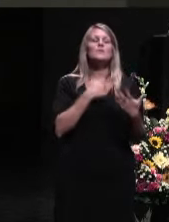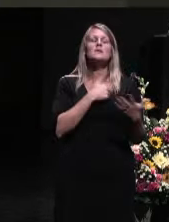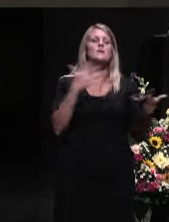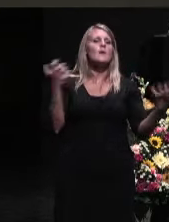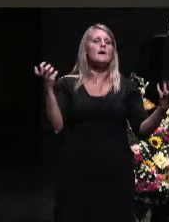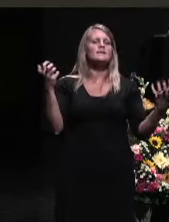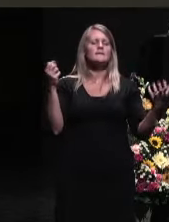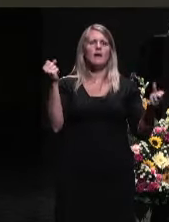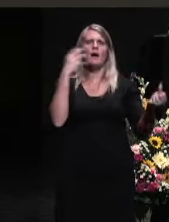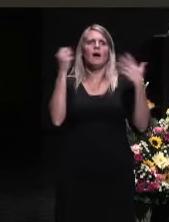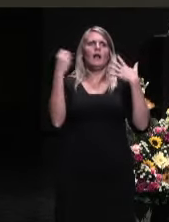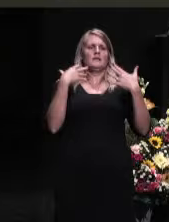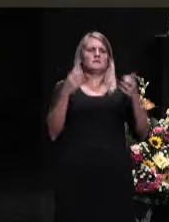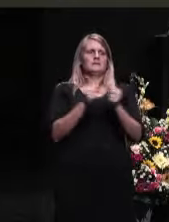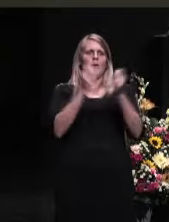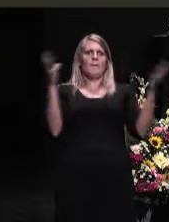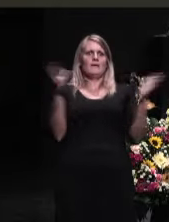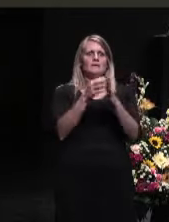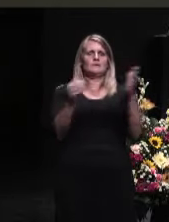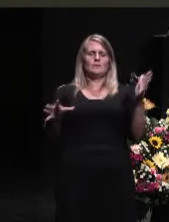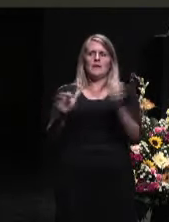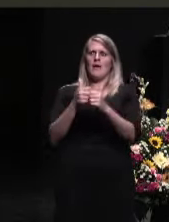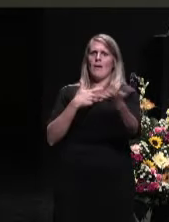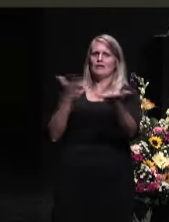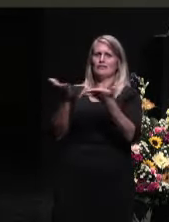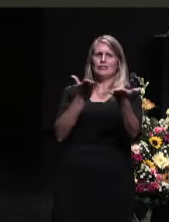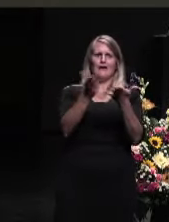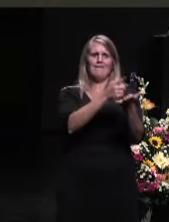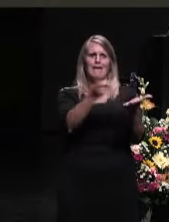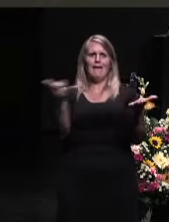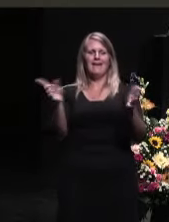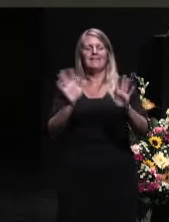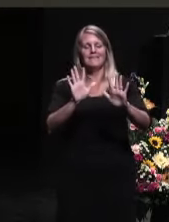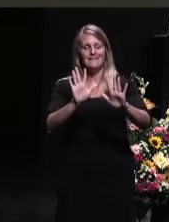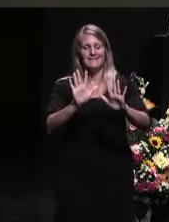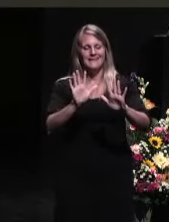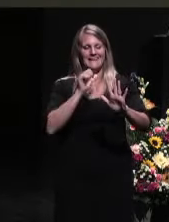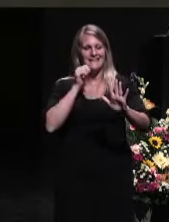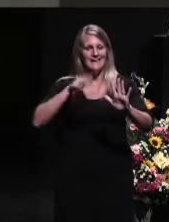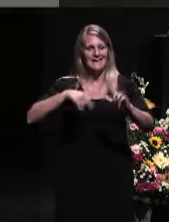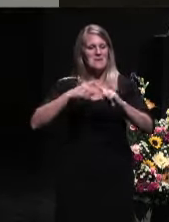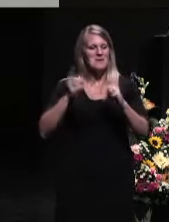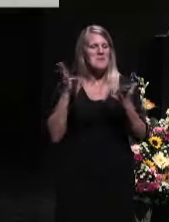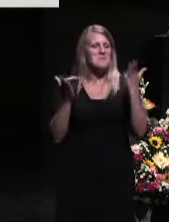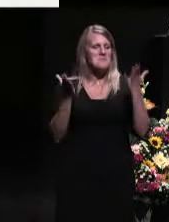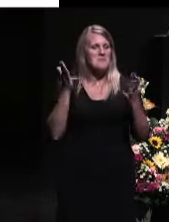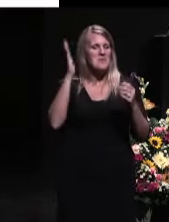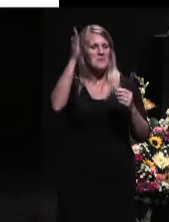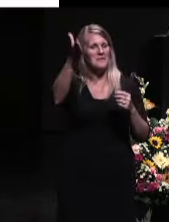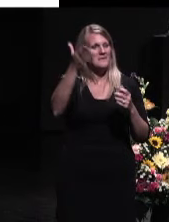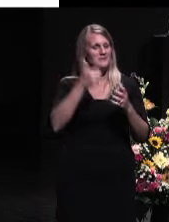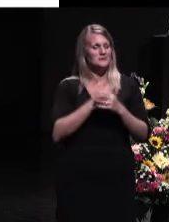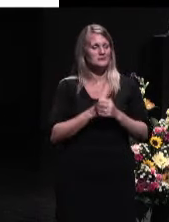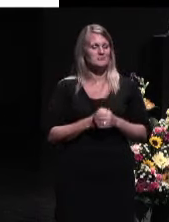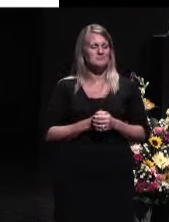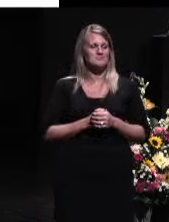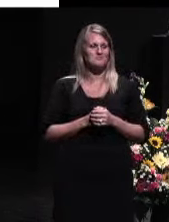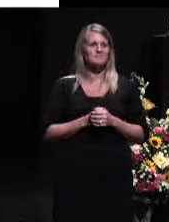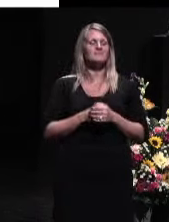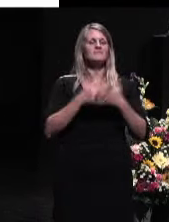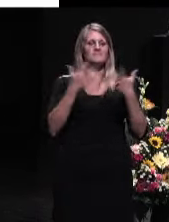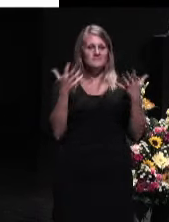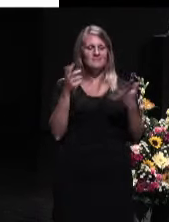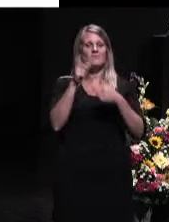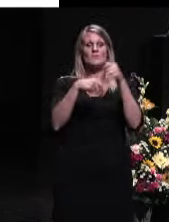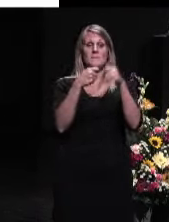with them. We'll figure that out, by the way. So as far as the wrap-up here, this